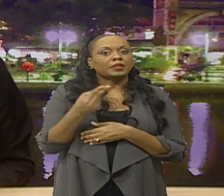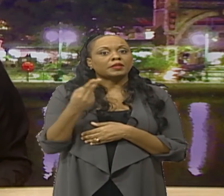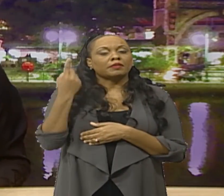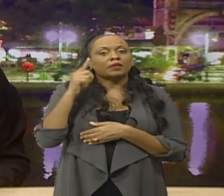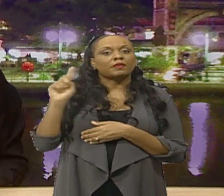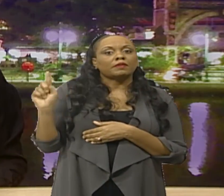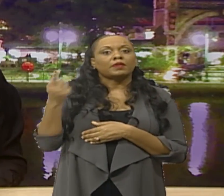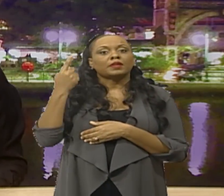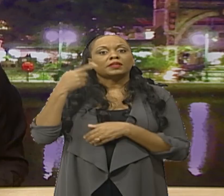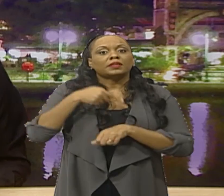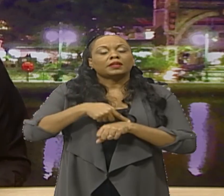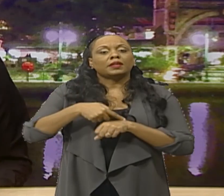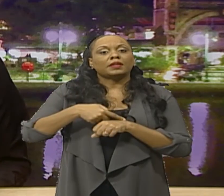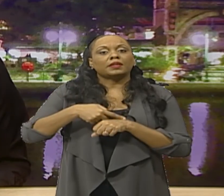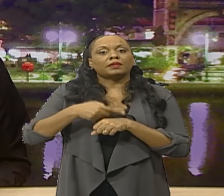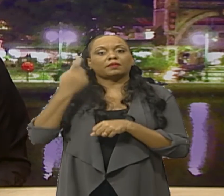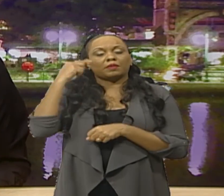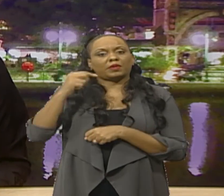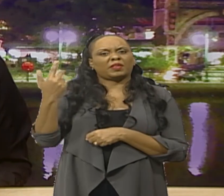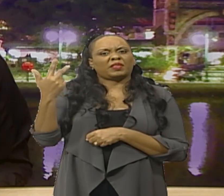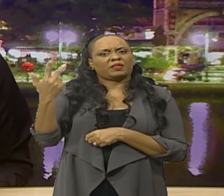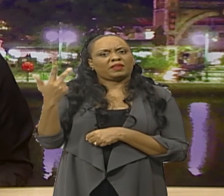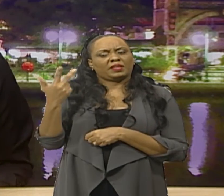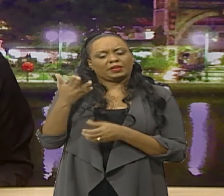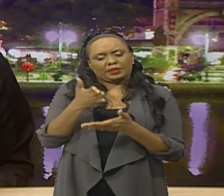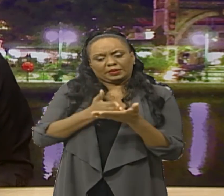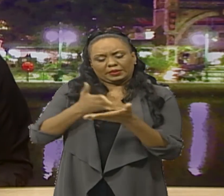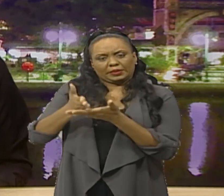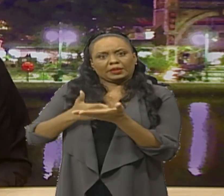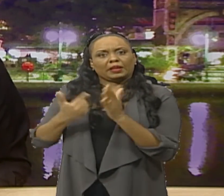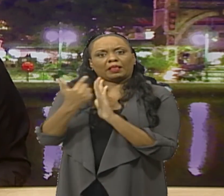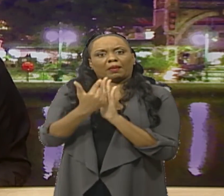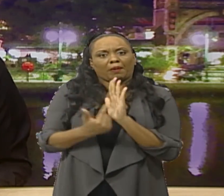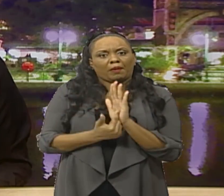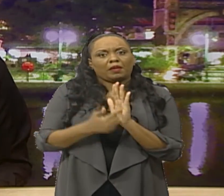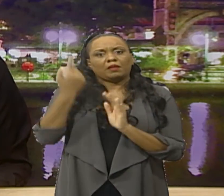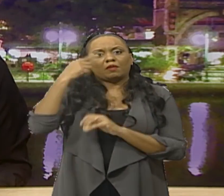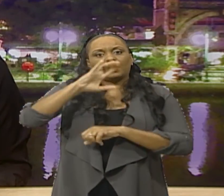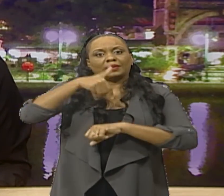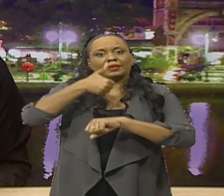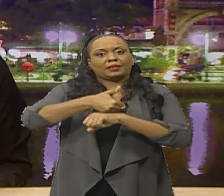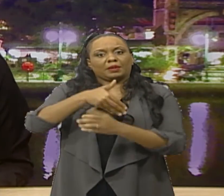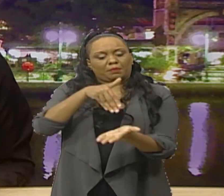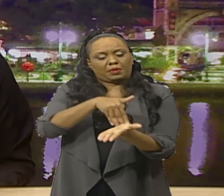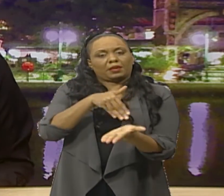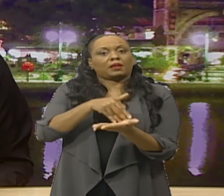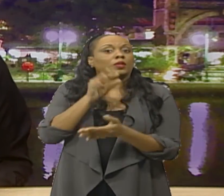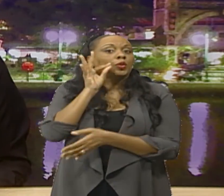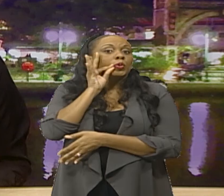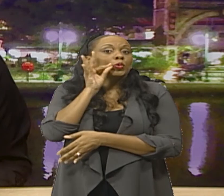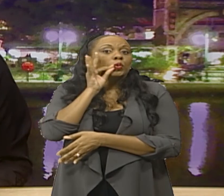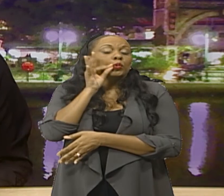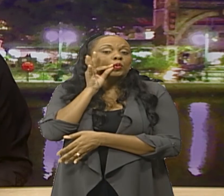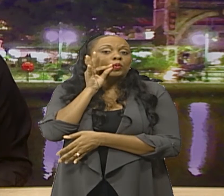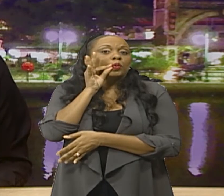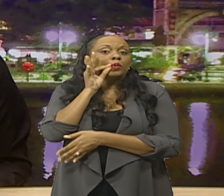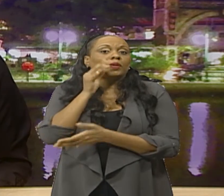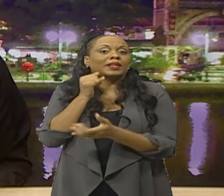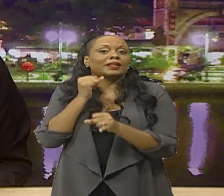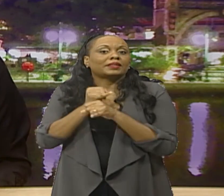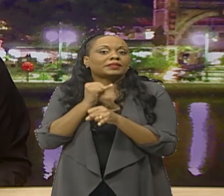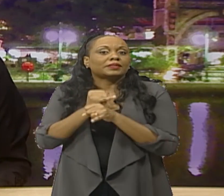3 pieces of legislation. It's part of the effort to establish a medical marijuana industry. Agriculture and